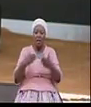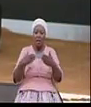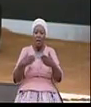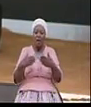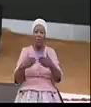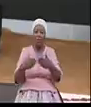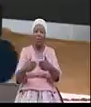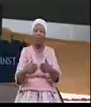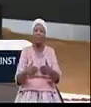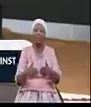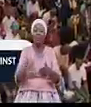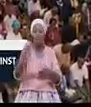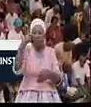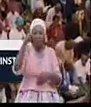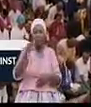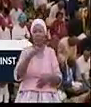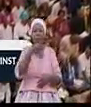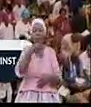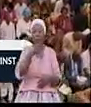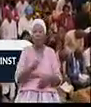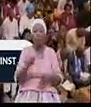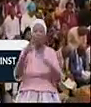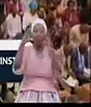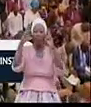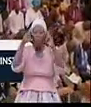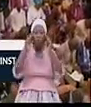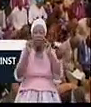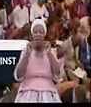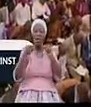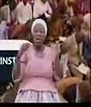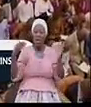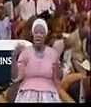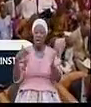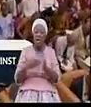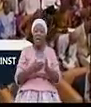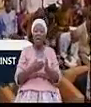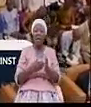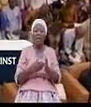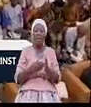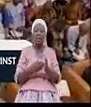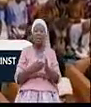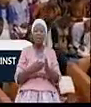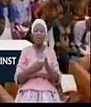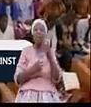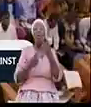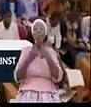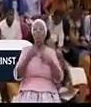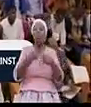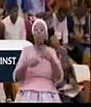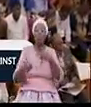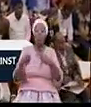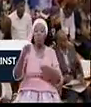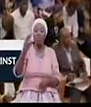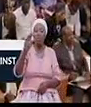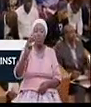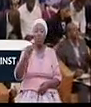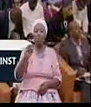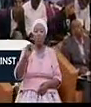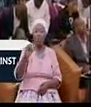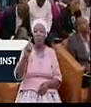directive for old Moses against lustful Midianites. Number